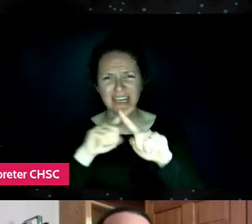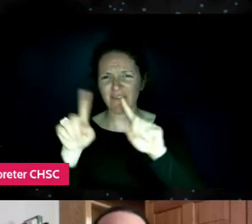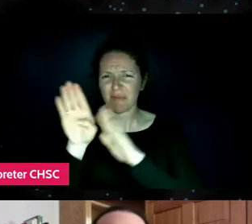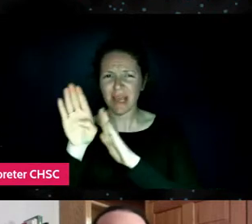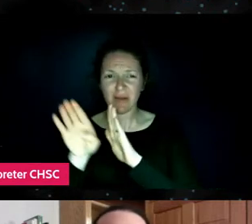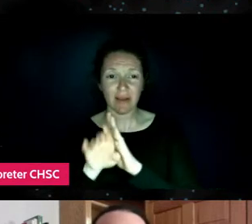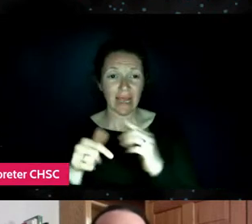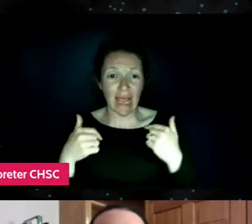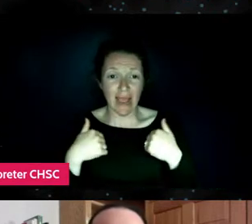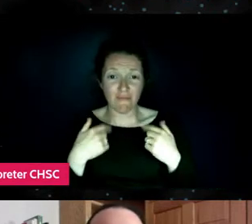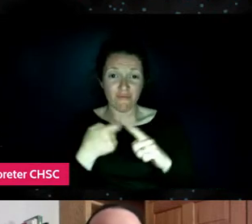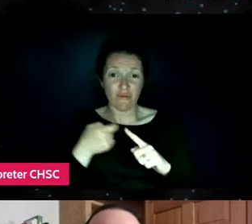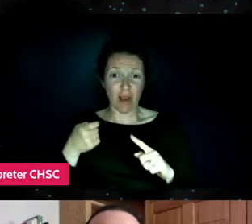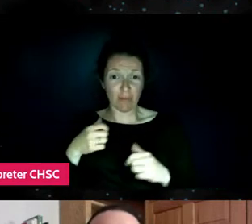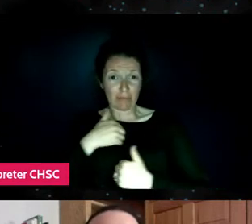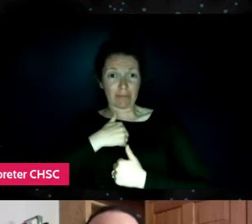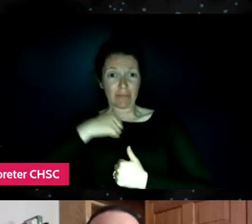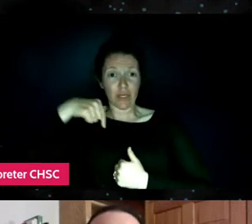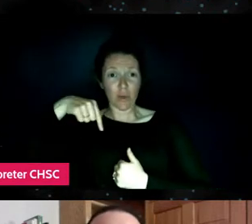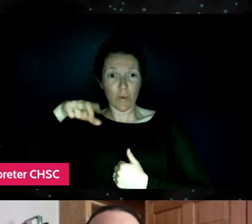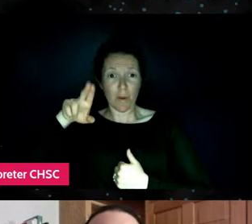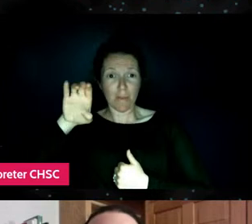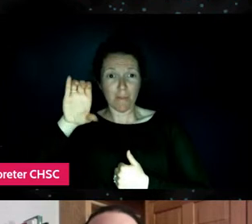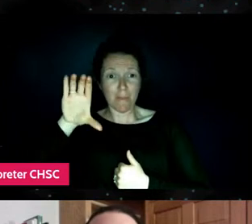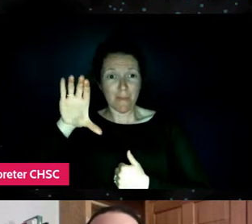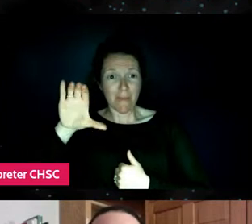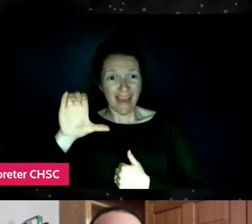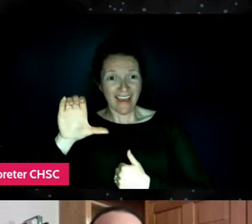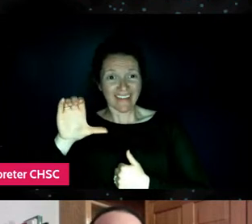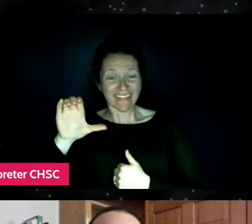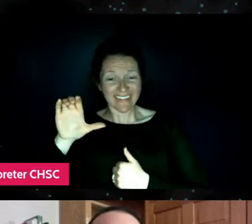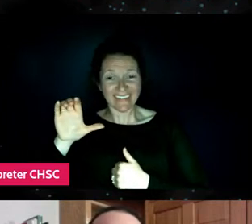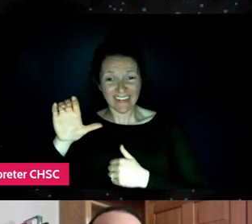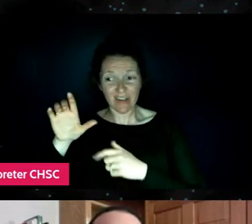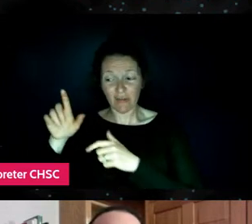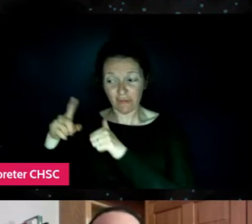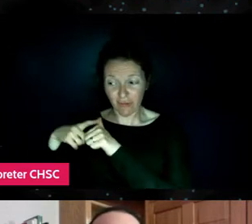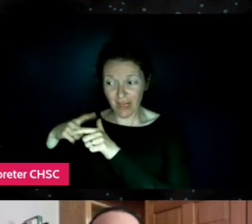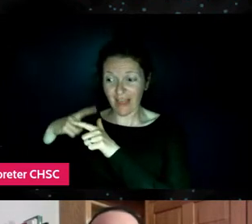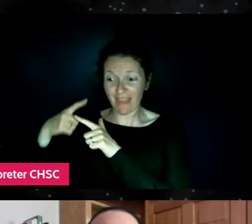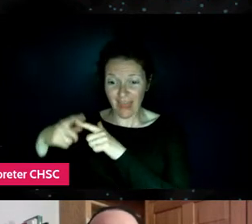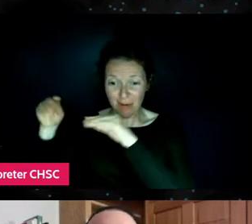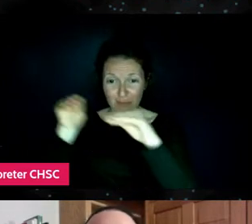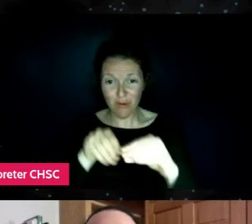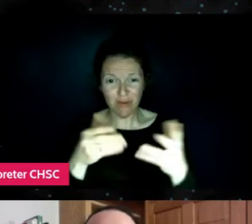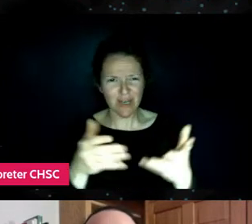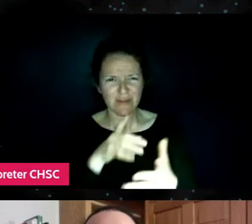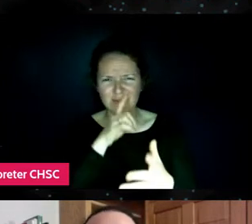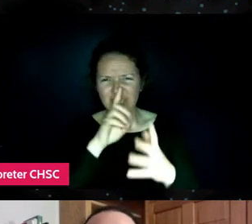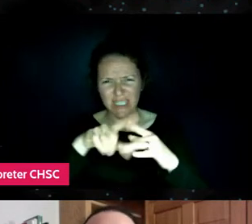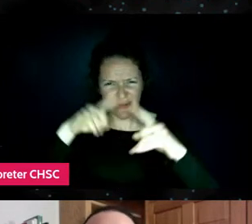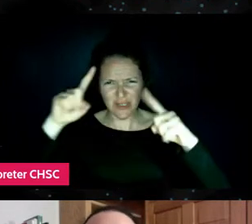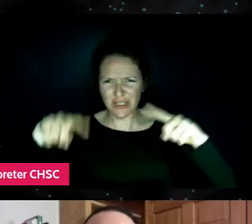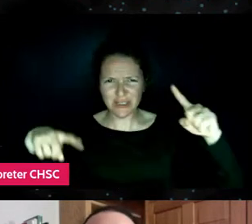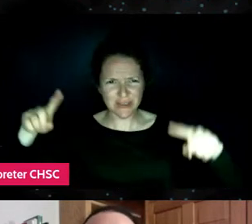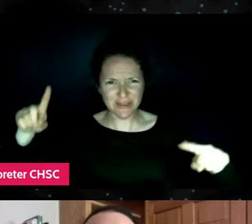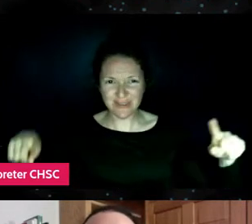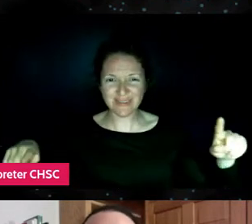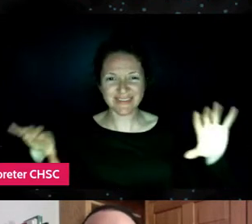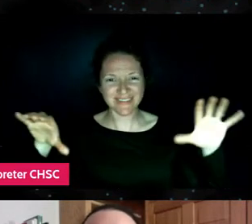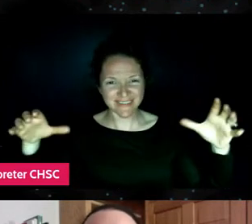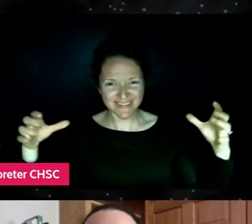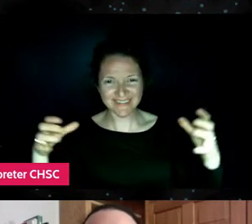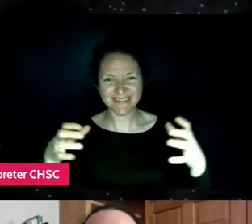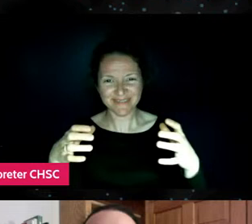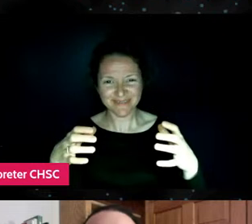from Quebec originally, so I grew up here, but there's kind of a very diverse group. And I think, you know, one of the